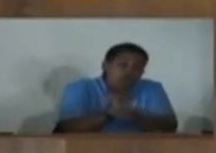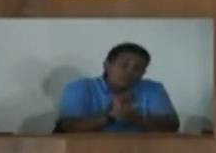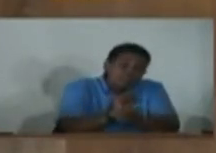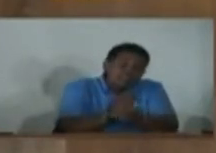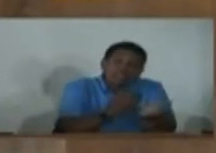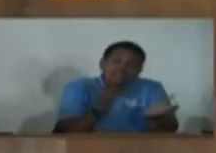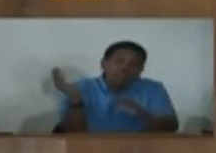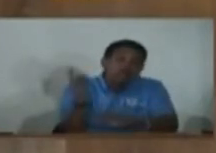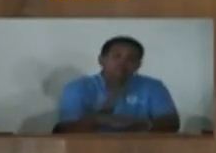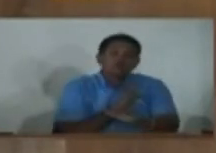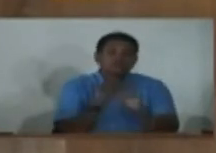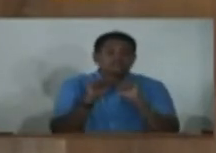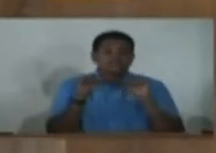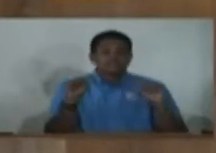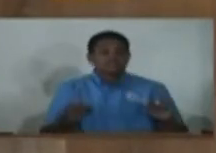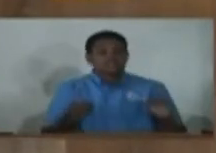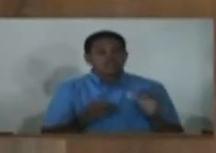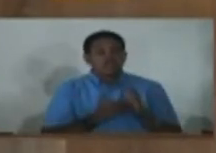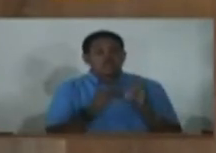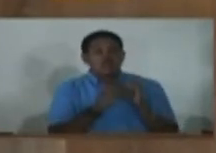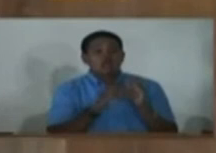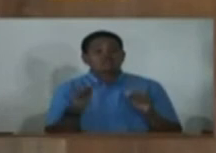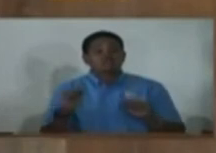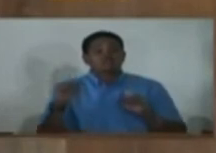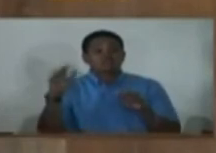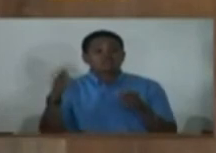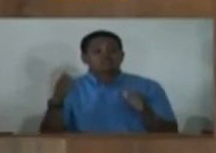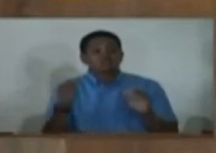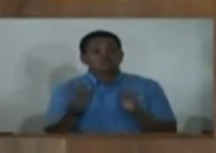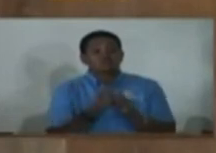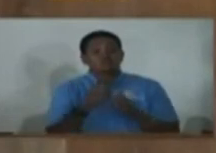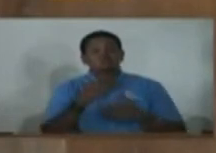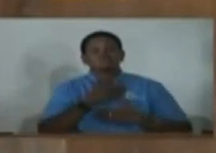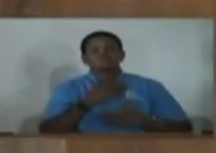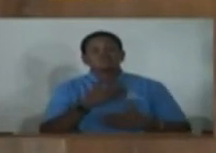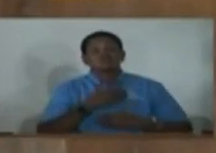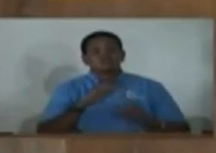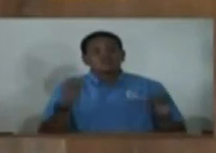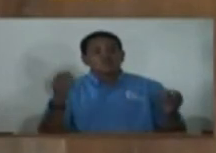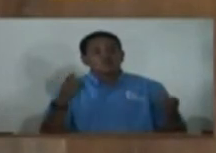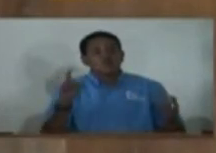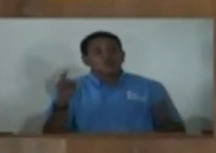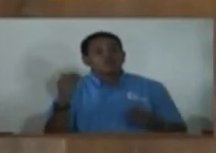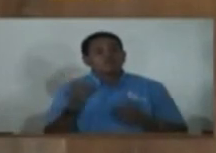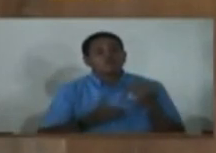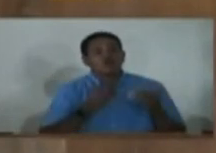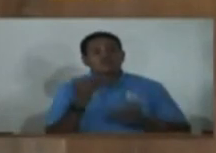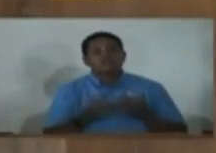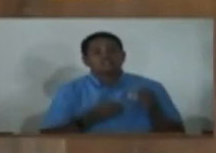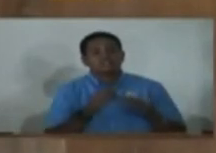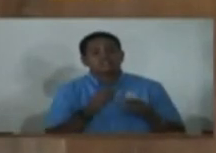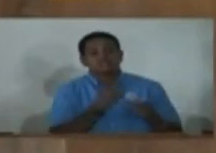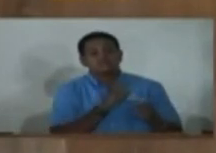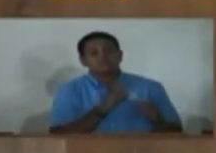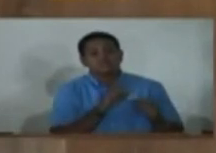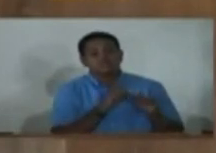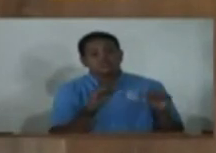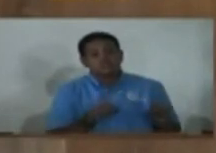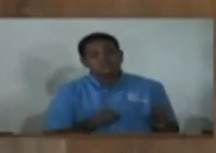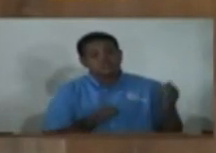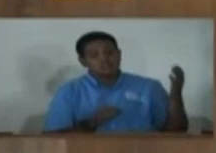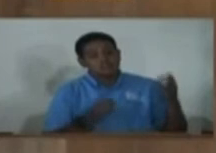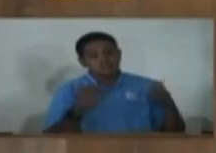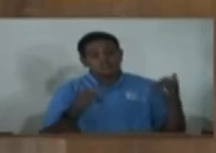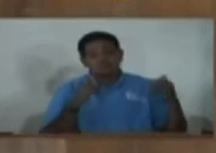station, and often bungled up in rooms with poor ventilation while their cases are processed in the station, which is